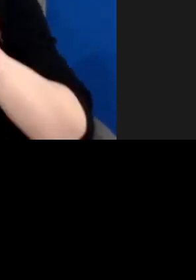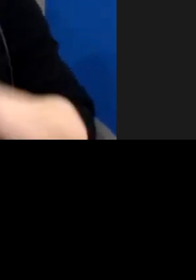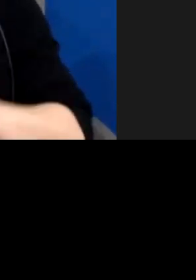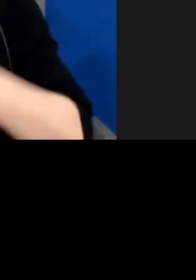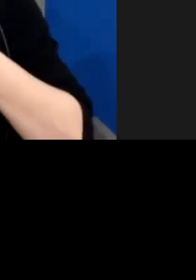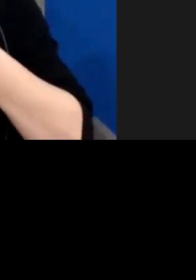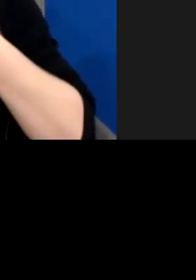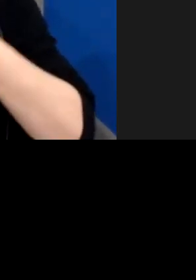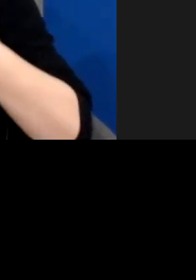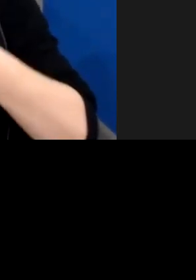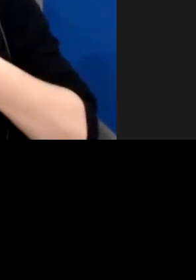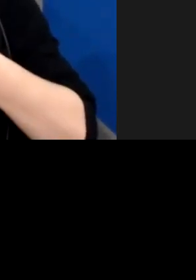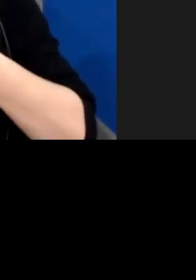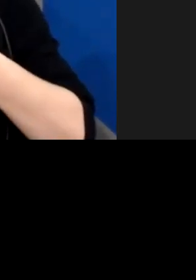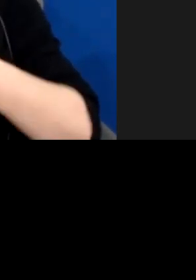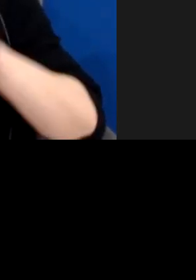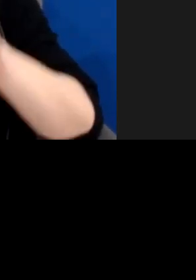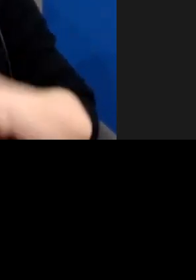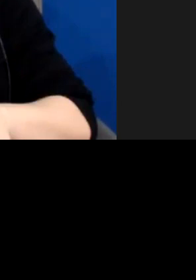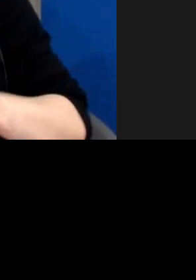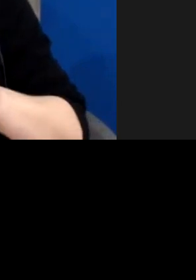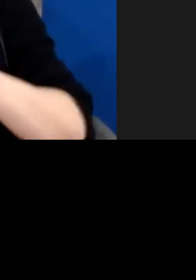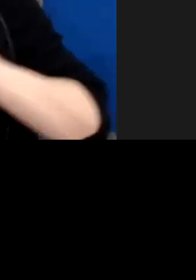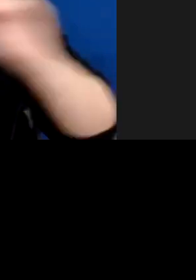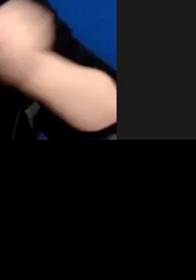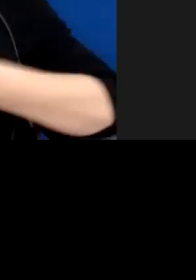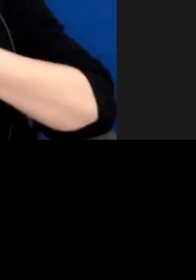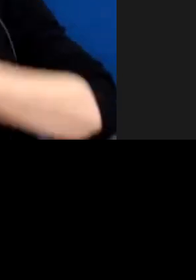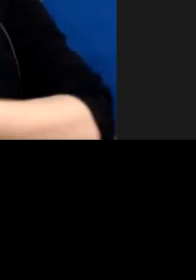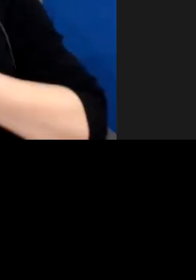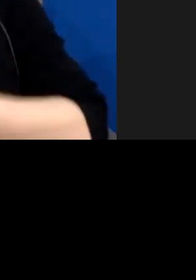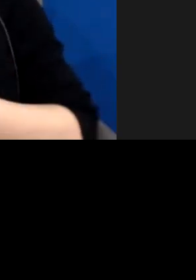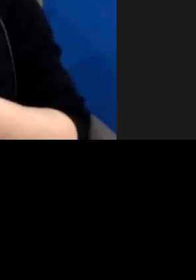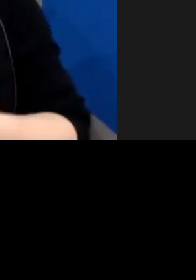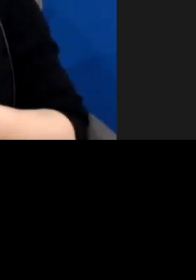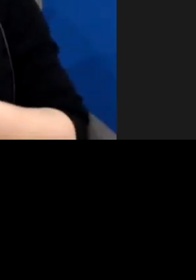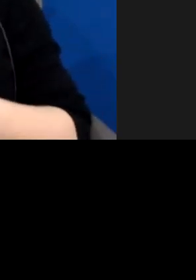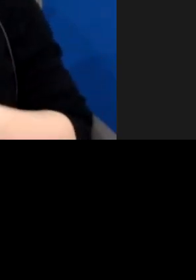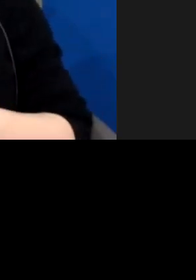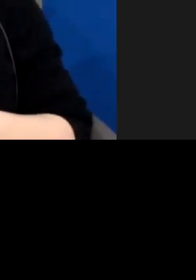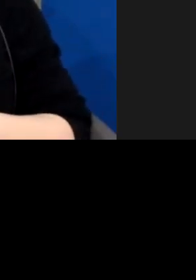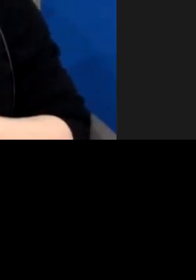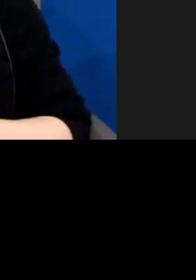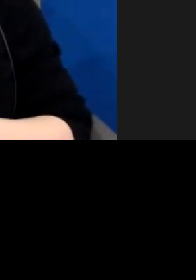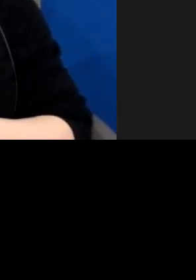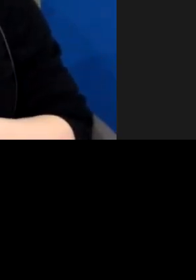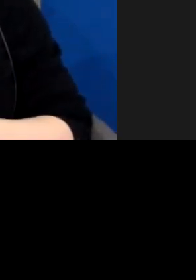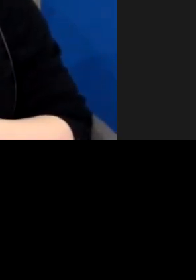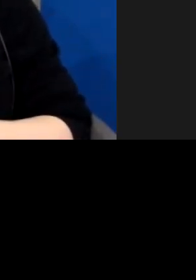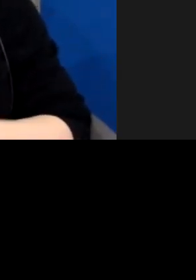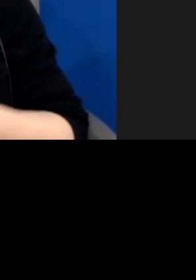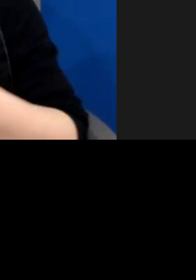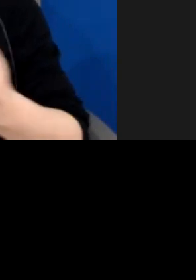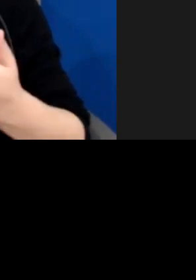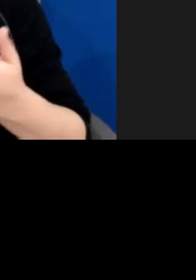and it's so not stressful. So I think we did very well. Excellent. Carolyn, Rebecca, thank you so